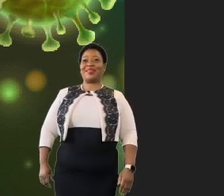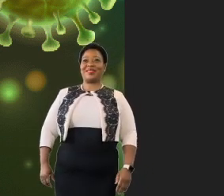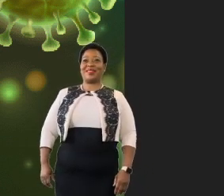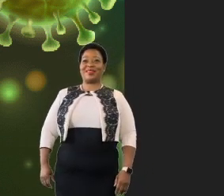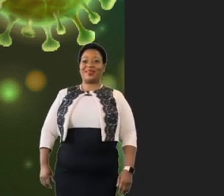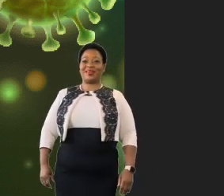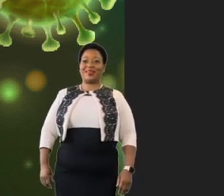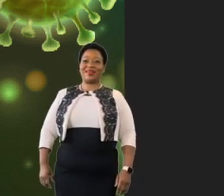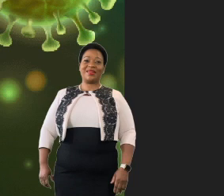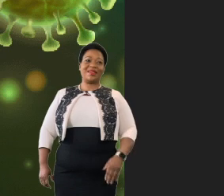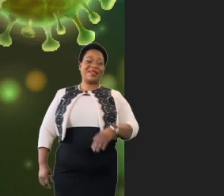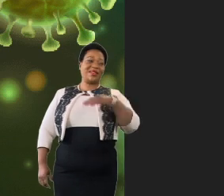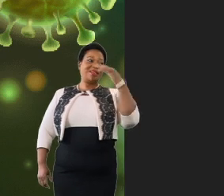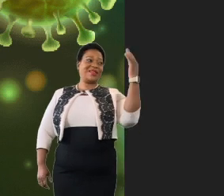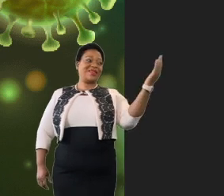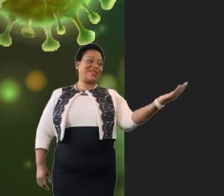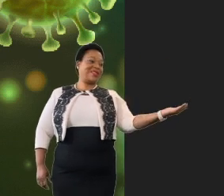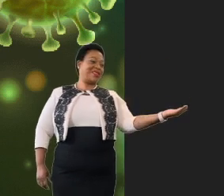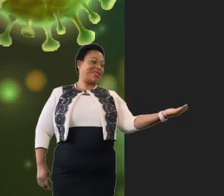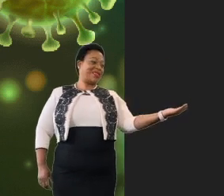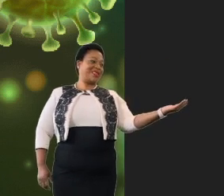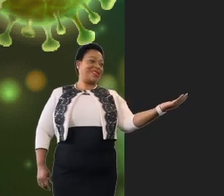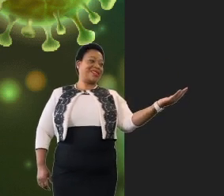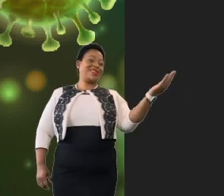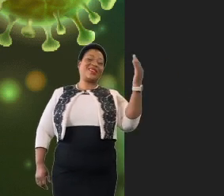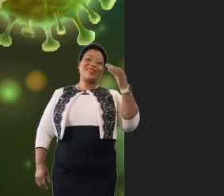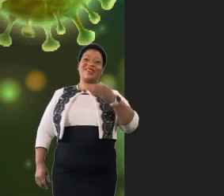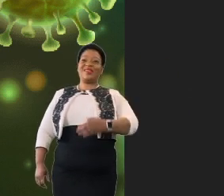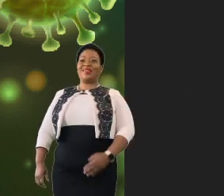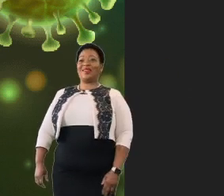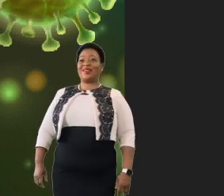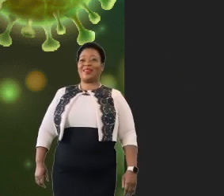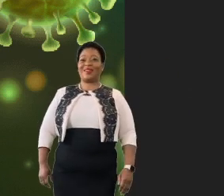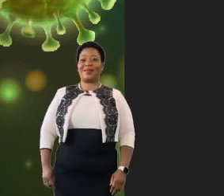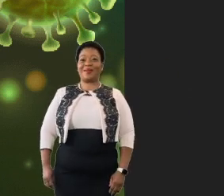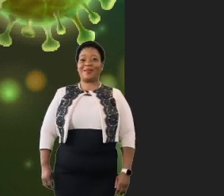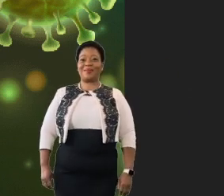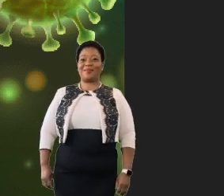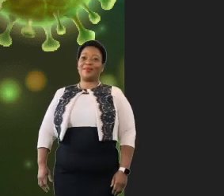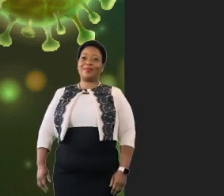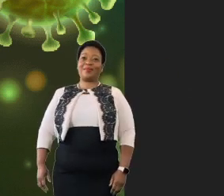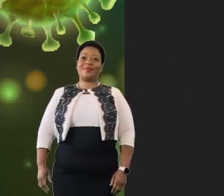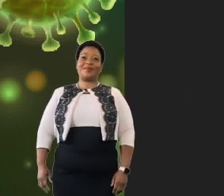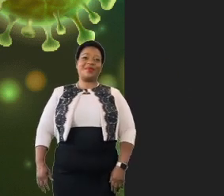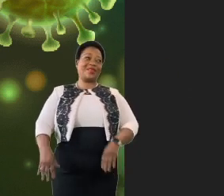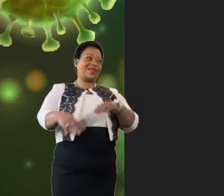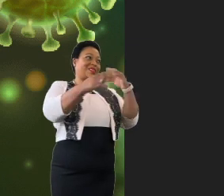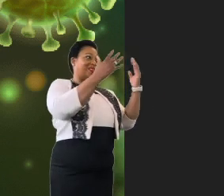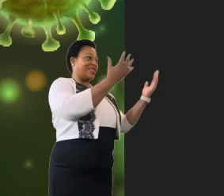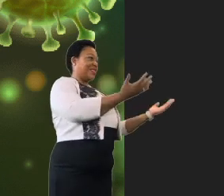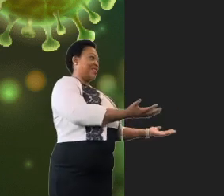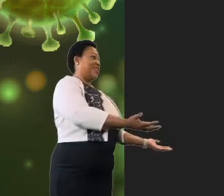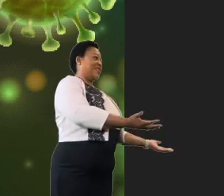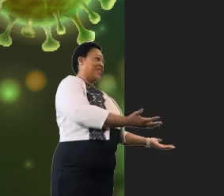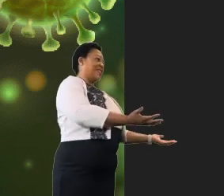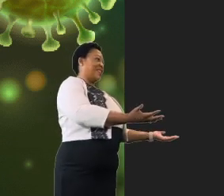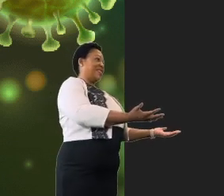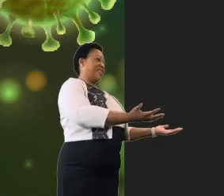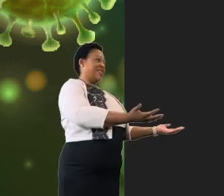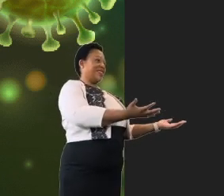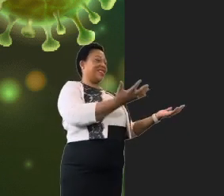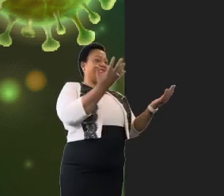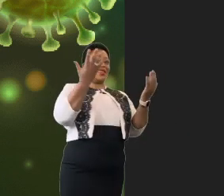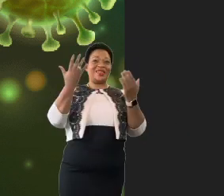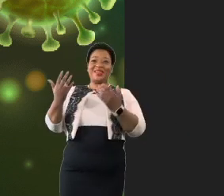an alternative route. If you understand what I mean to say, okay, if I don't win with you, there is Tulani and Freak, I will go that way, then I'll still